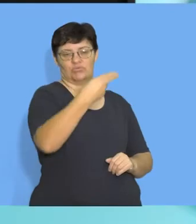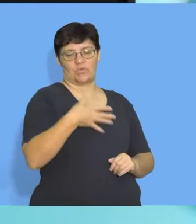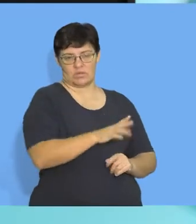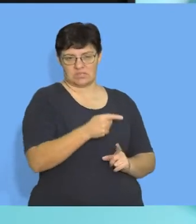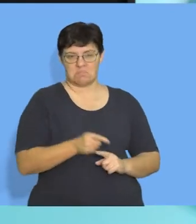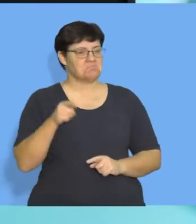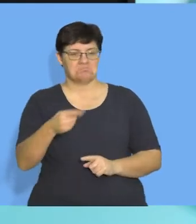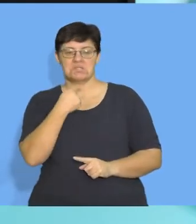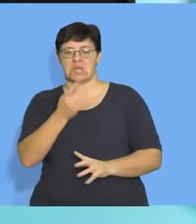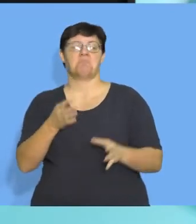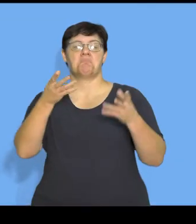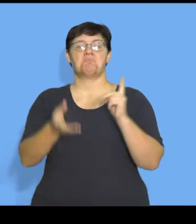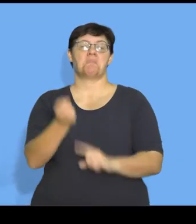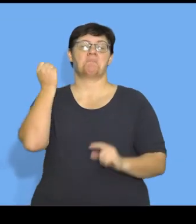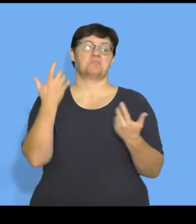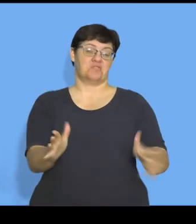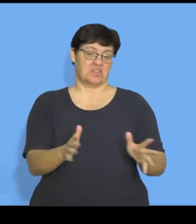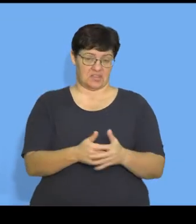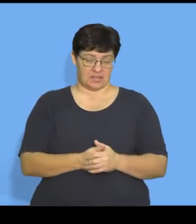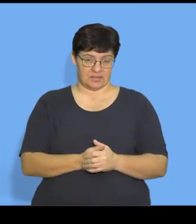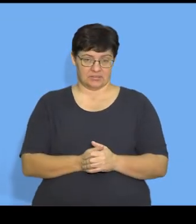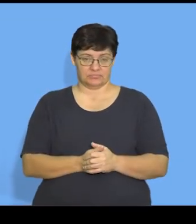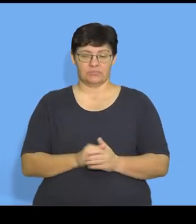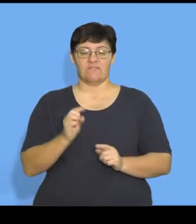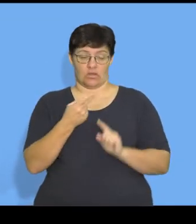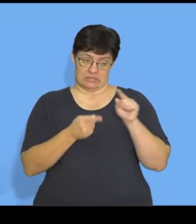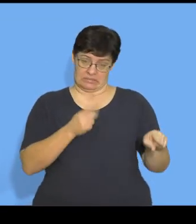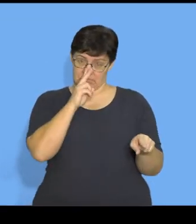just determine. So let's look at it with a diagram.